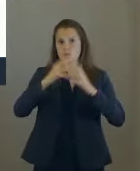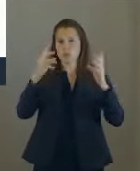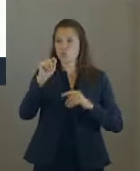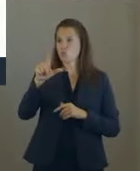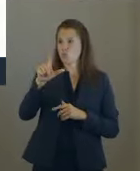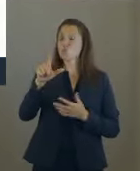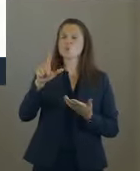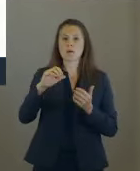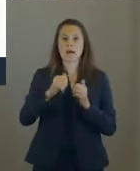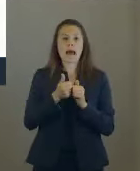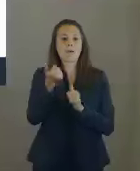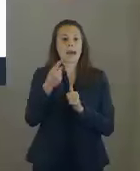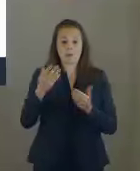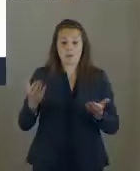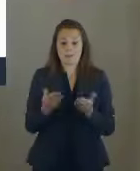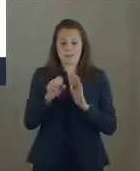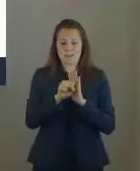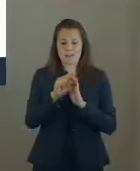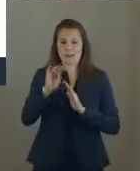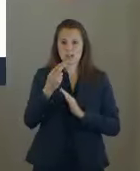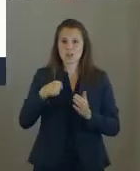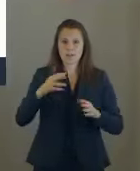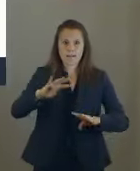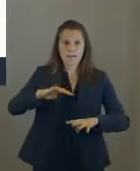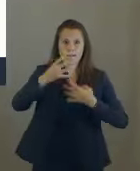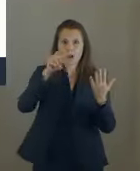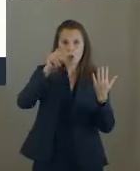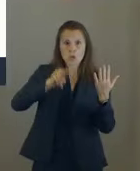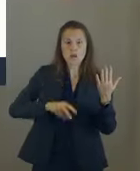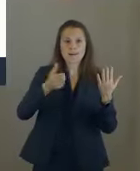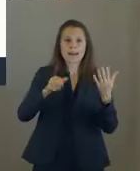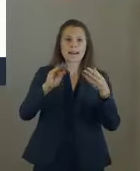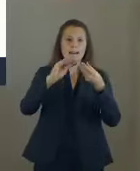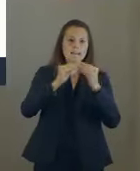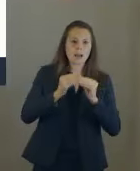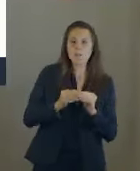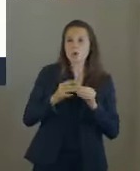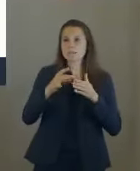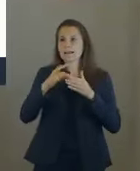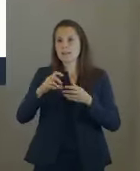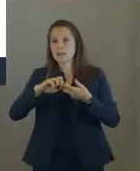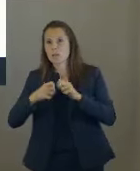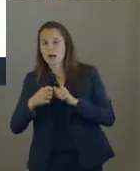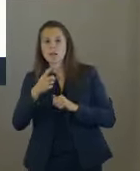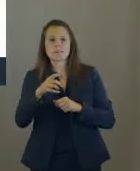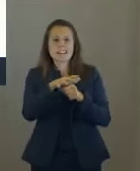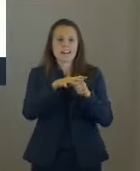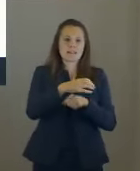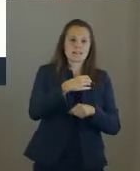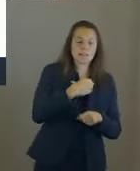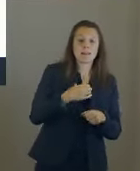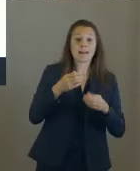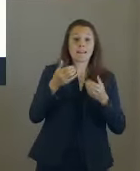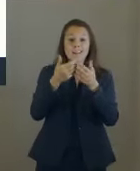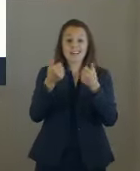which people of the state of Michigan can view case statistics, including leading issues, bases, and areas of complaint in their